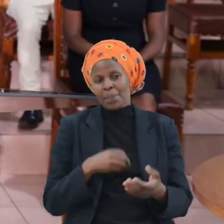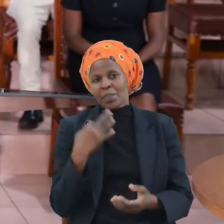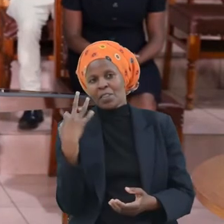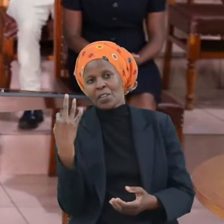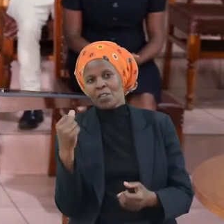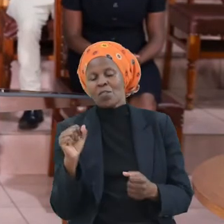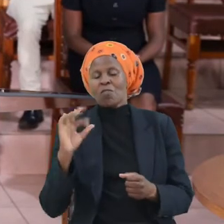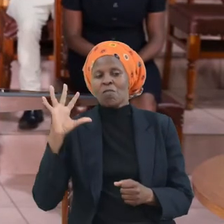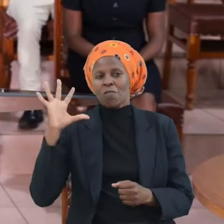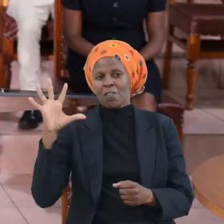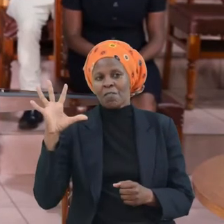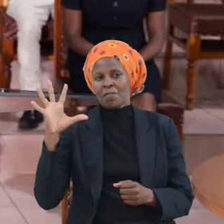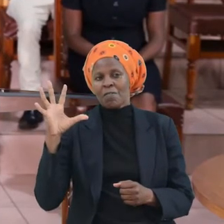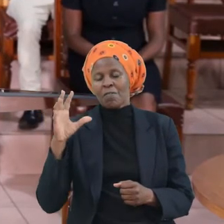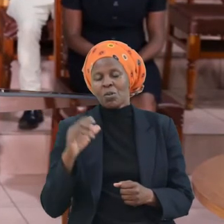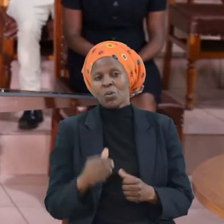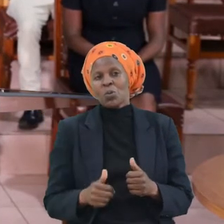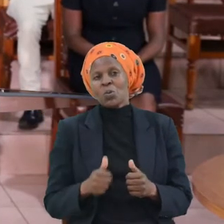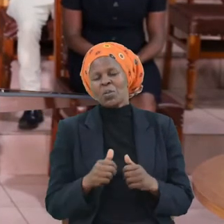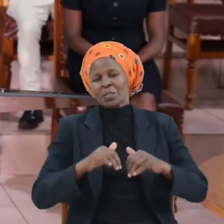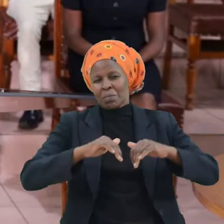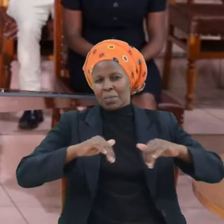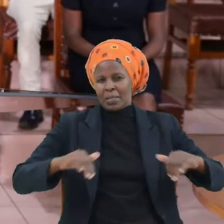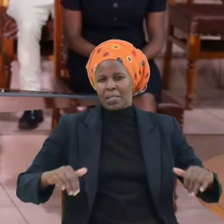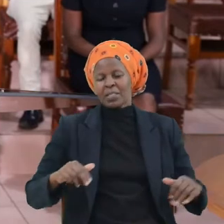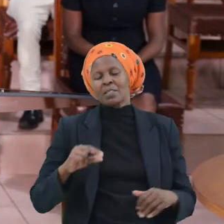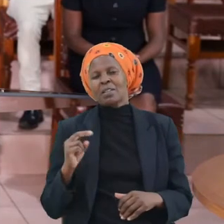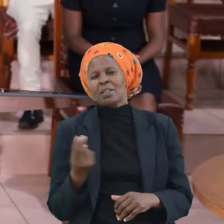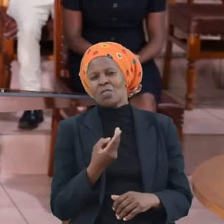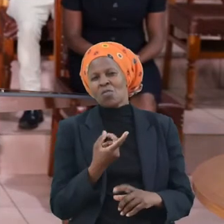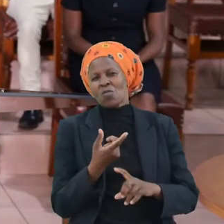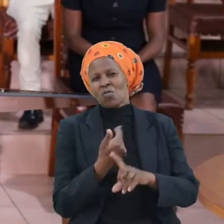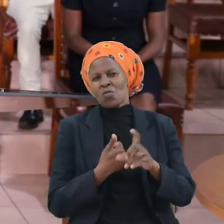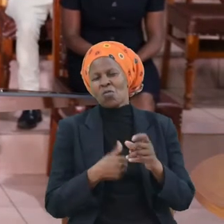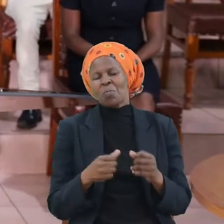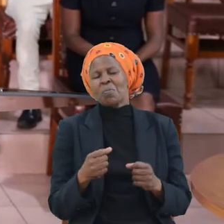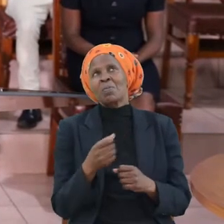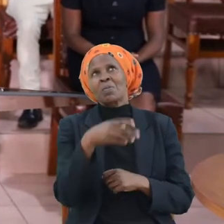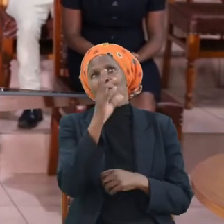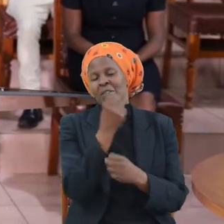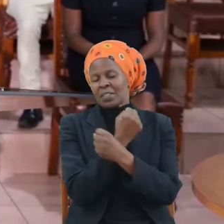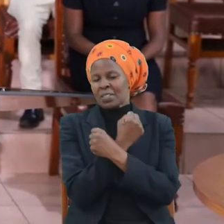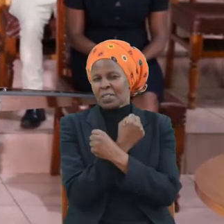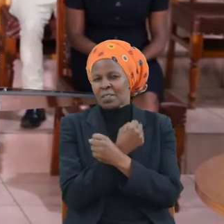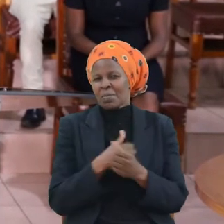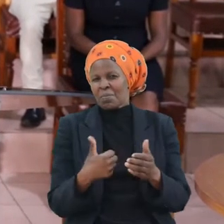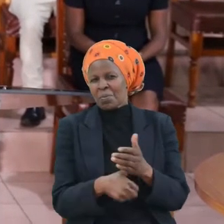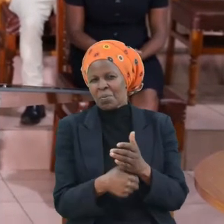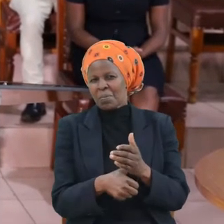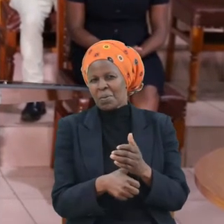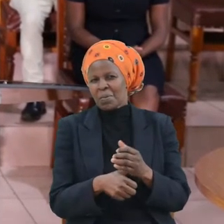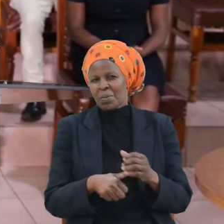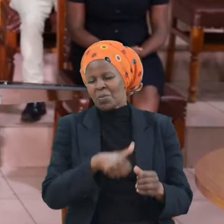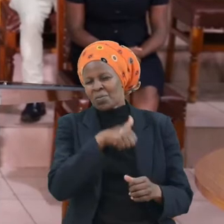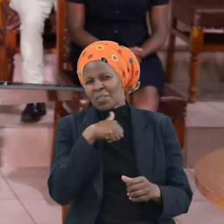35. Who shall separate us from the love of Christ? Shall trouble or hardship or